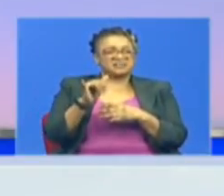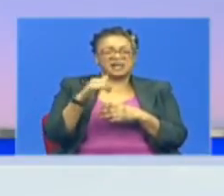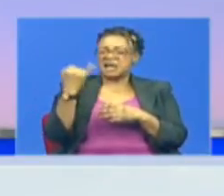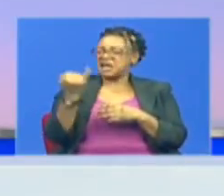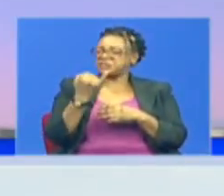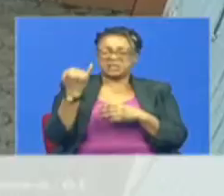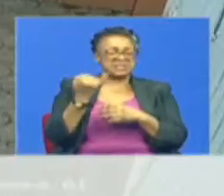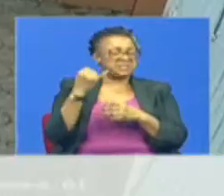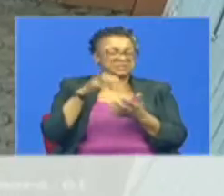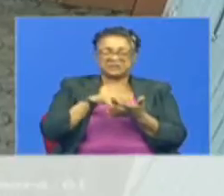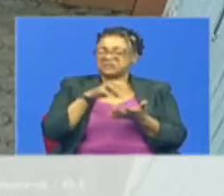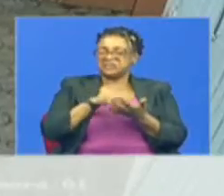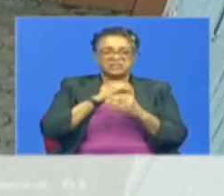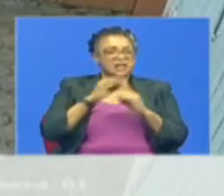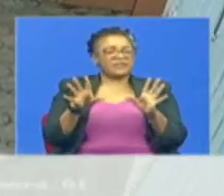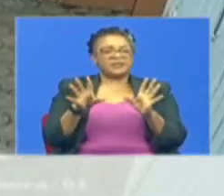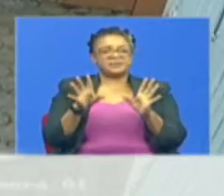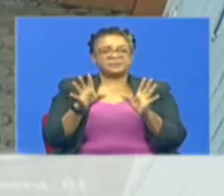incident.